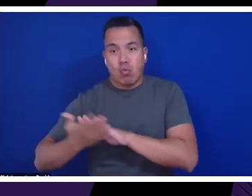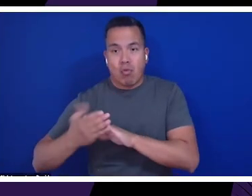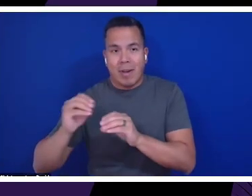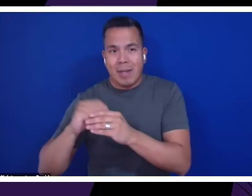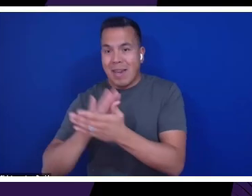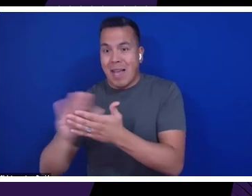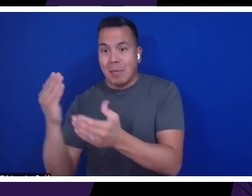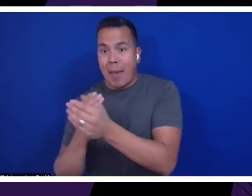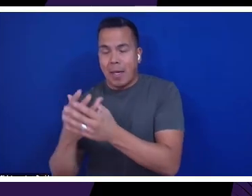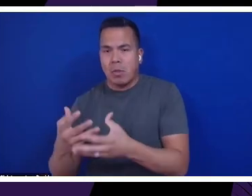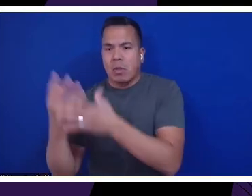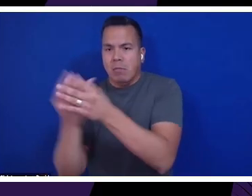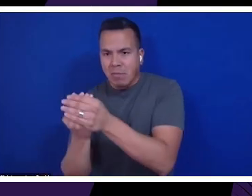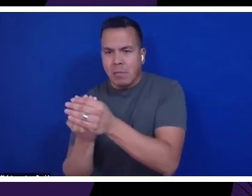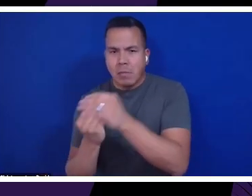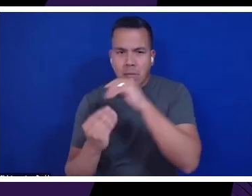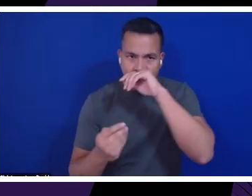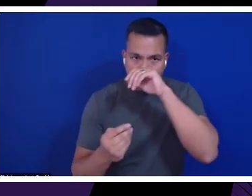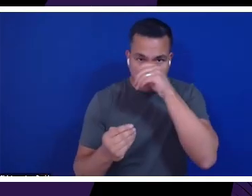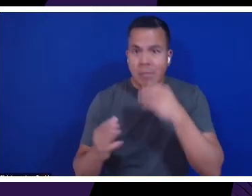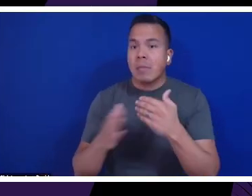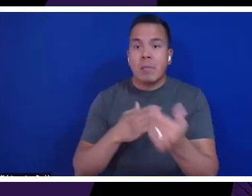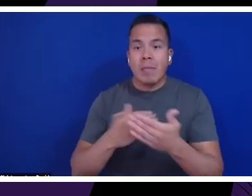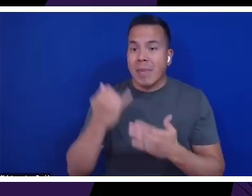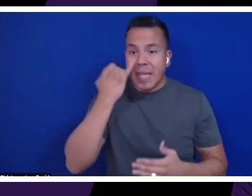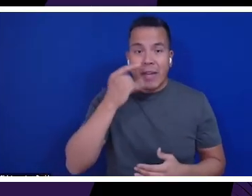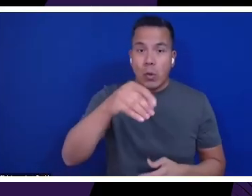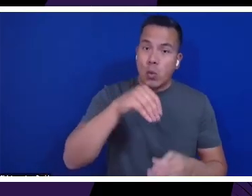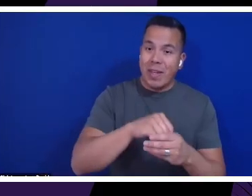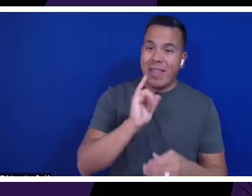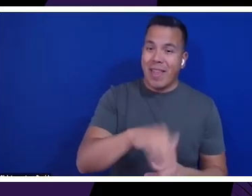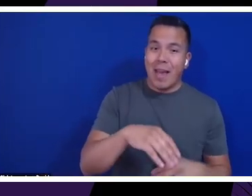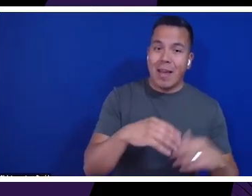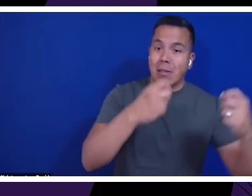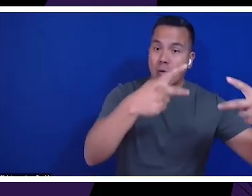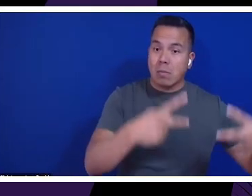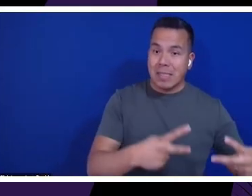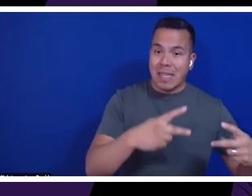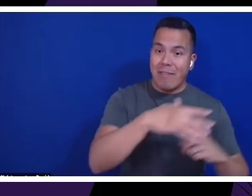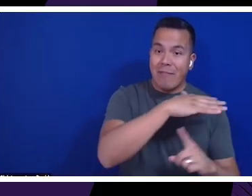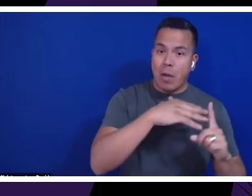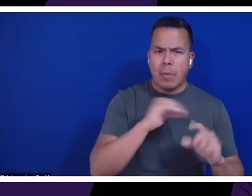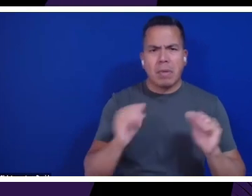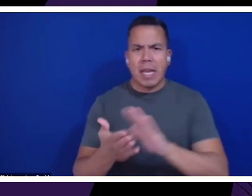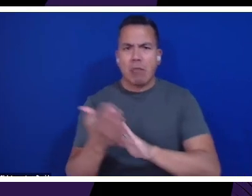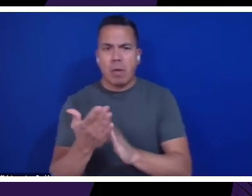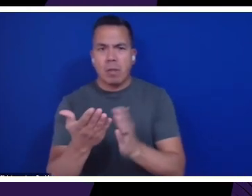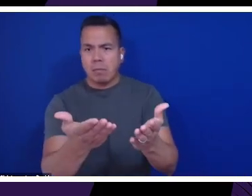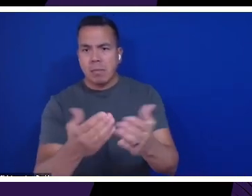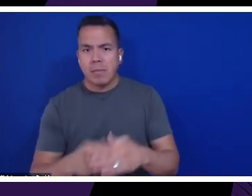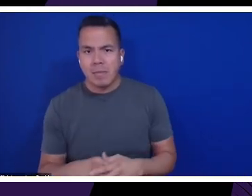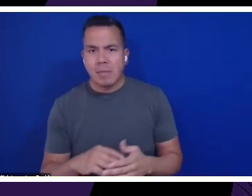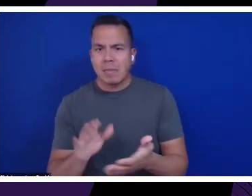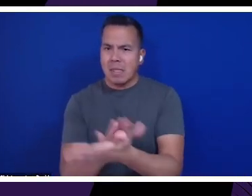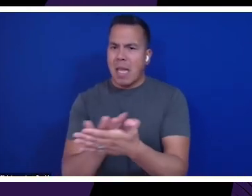package that even if you're not in the processing development environment anymore, you can run. And with that, you have a neatly bundled